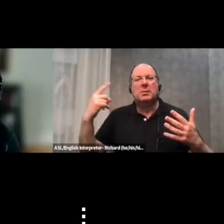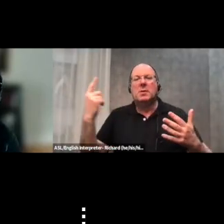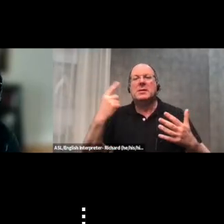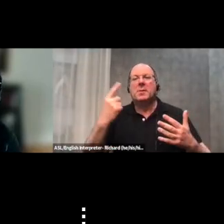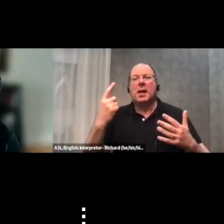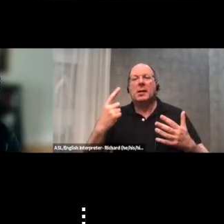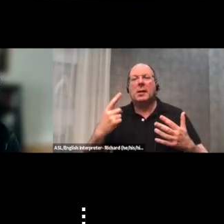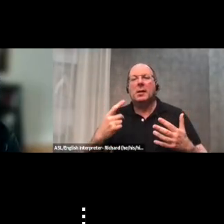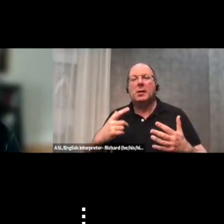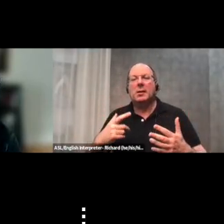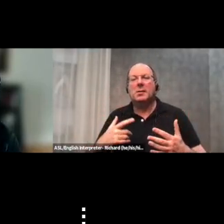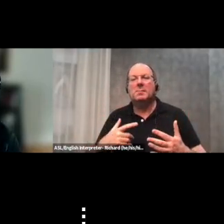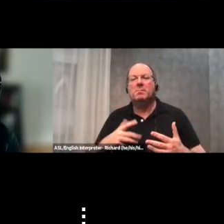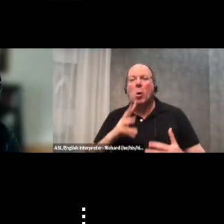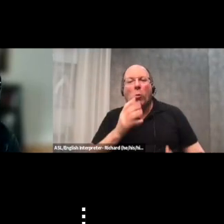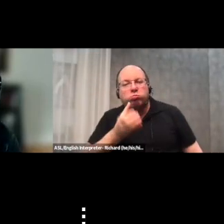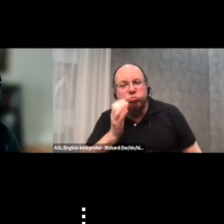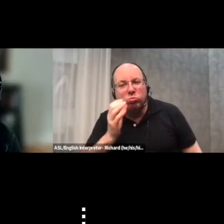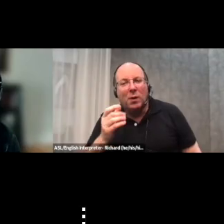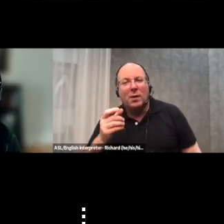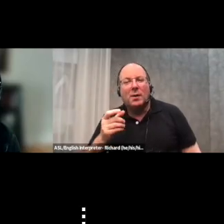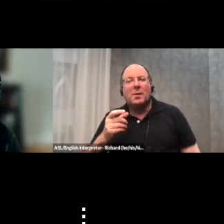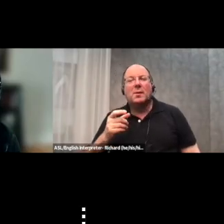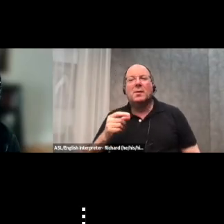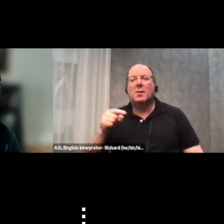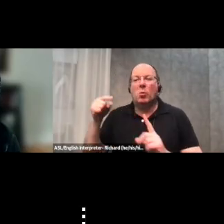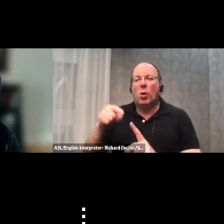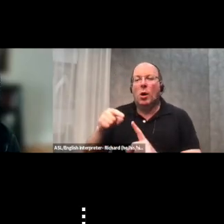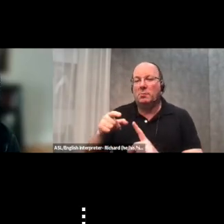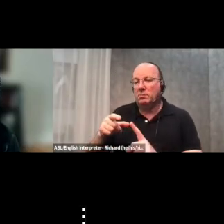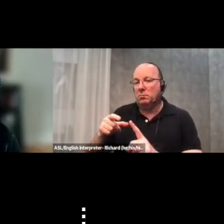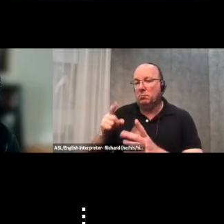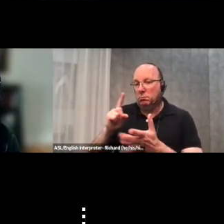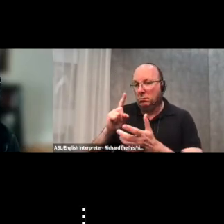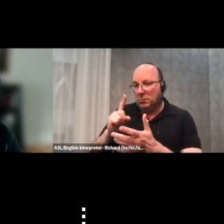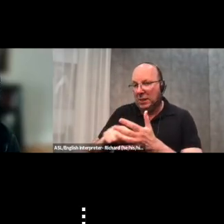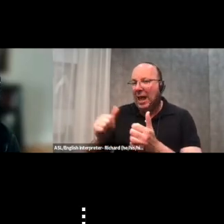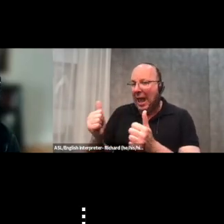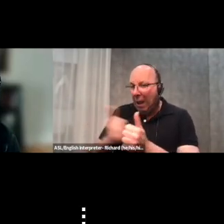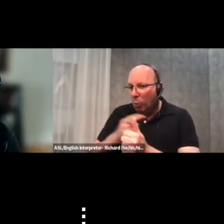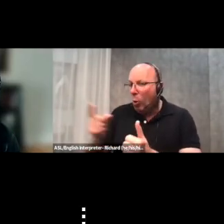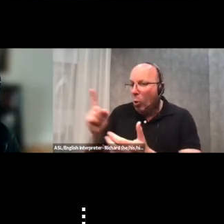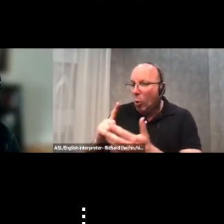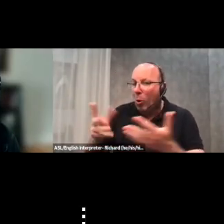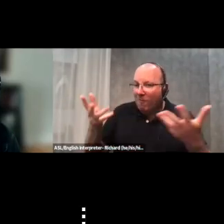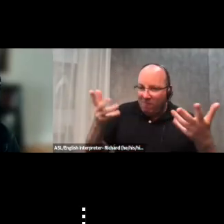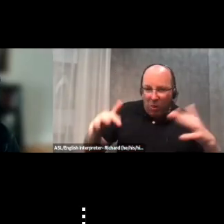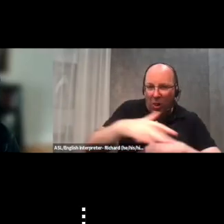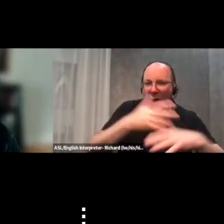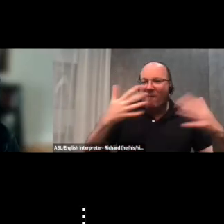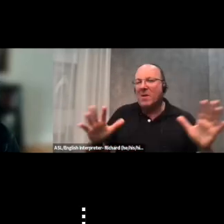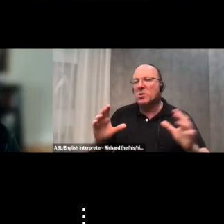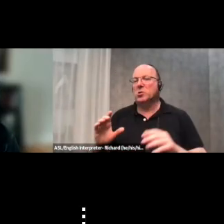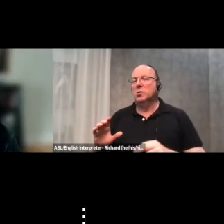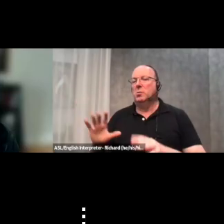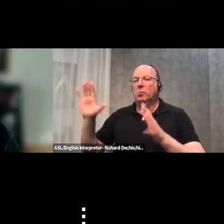mean? Hydration, and then to your point, making sure everybody has something that they want after, just for that come